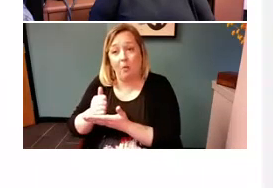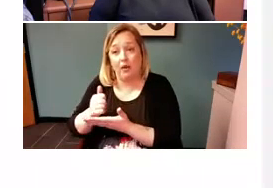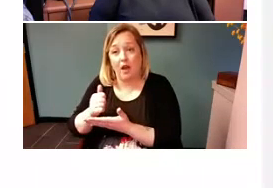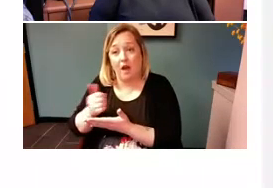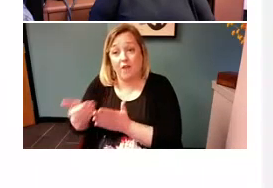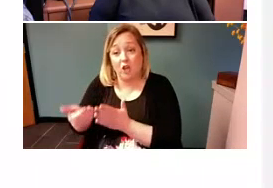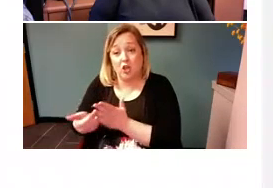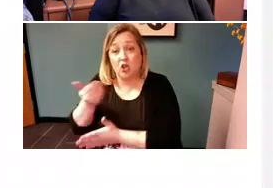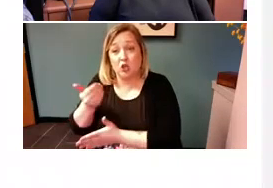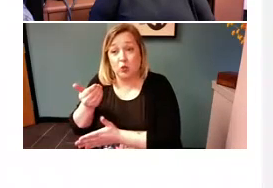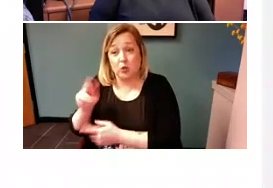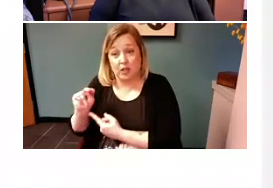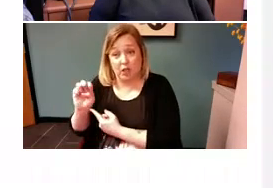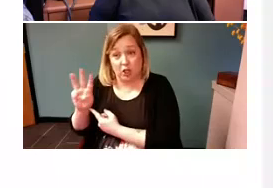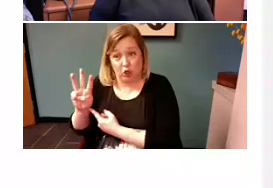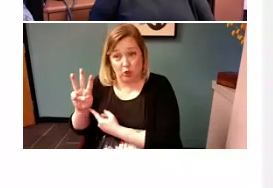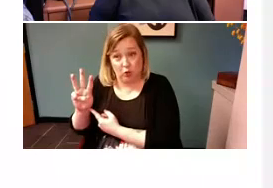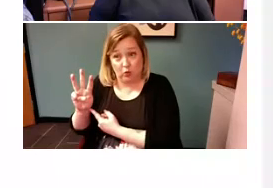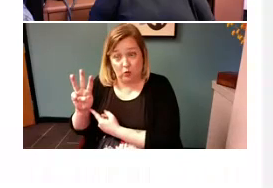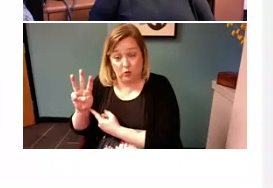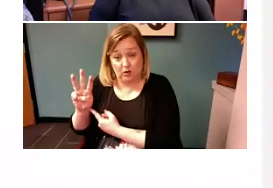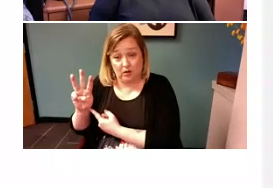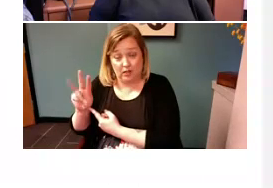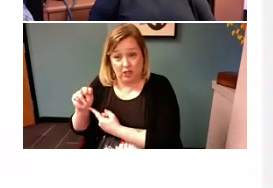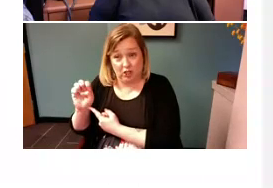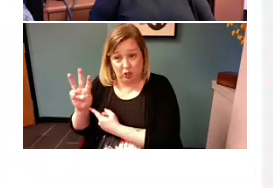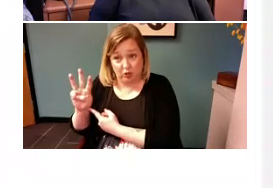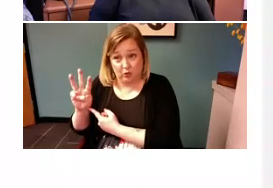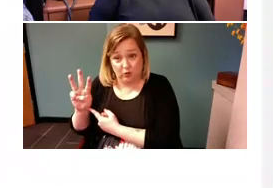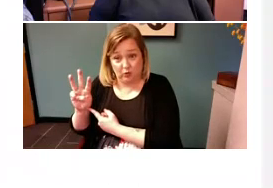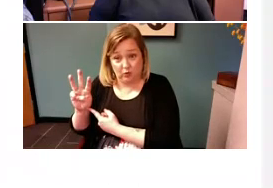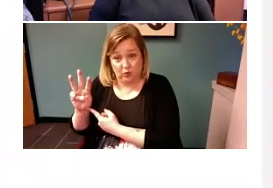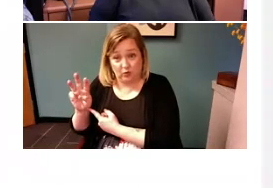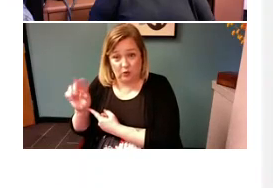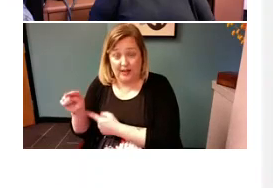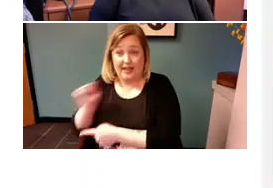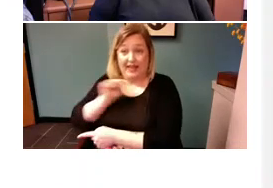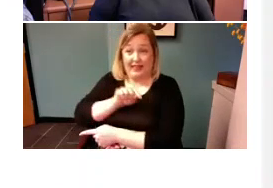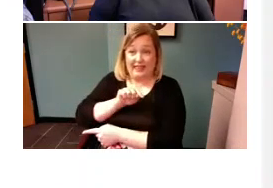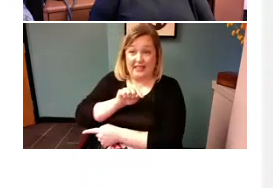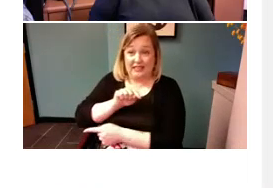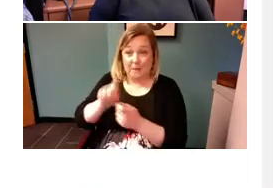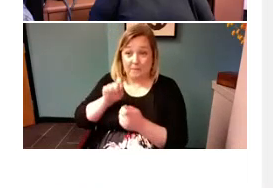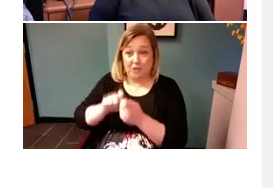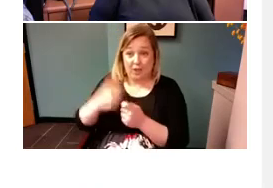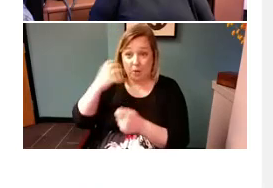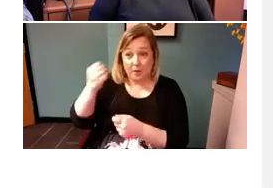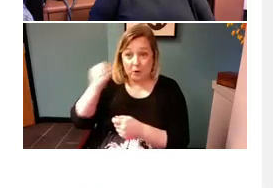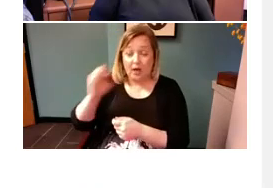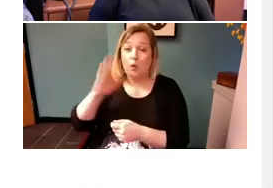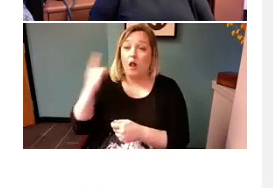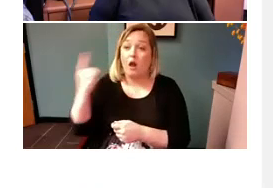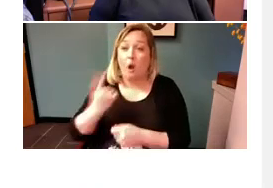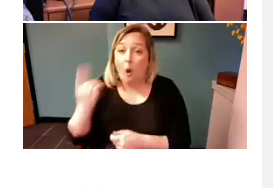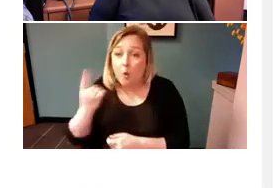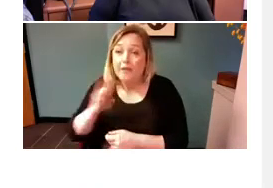exactly, whenever we declare something with the help of new, this particular memory is always going to be assigned to the heap memory.